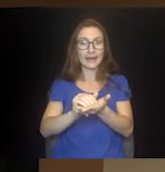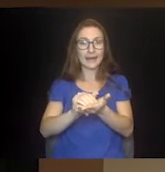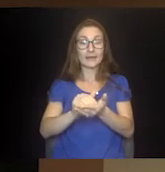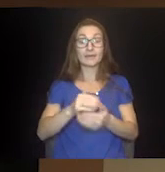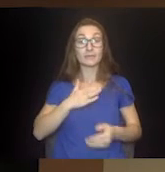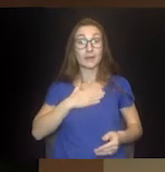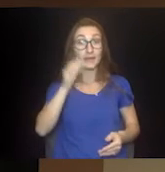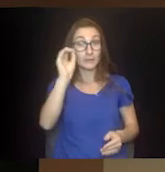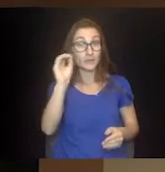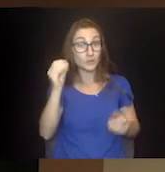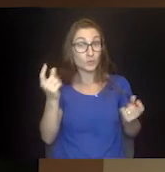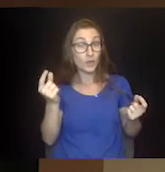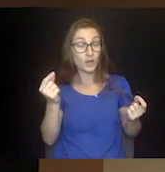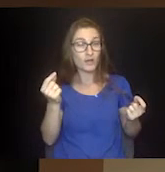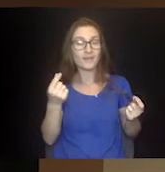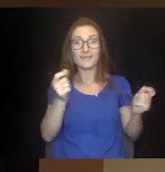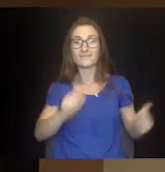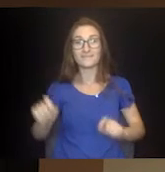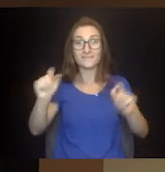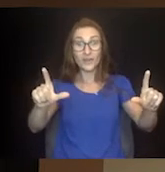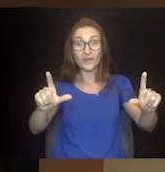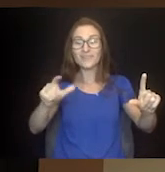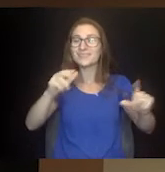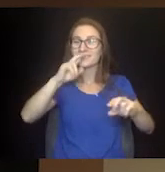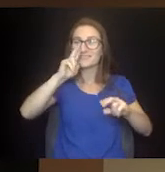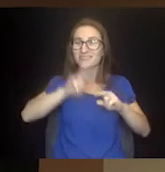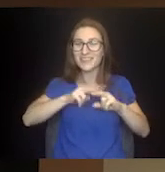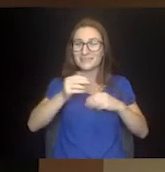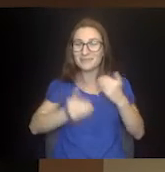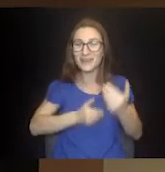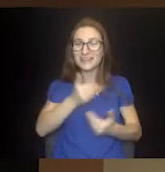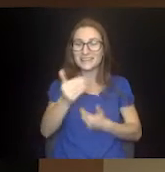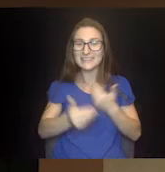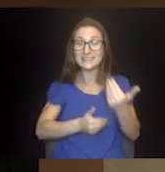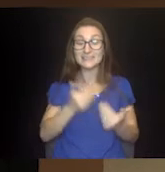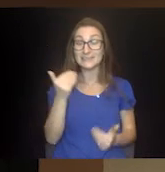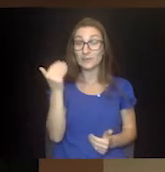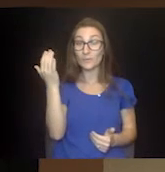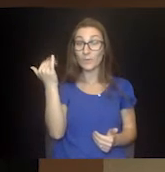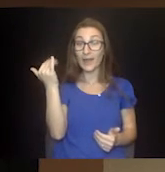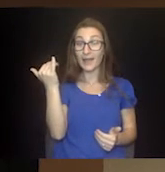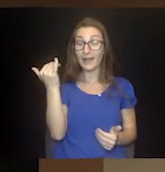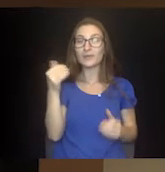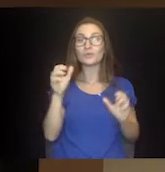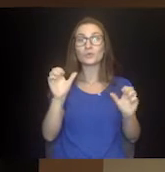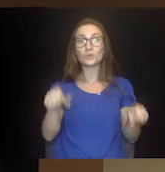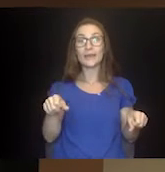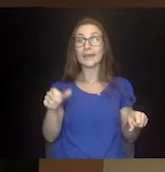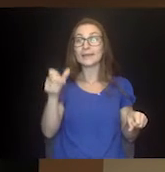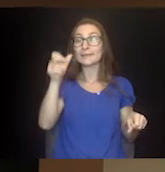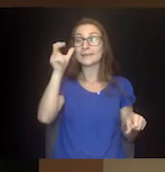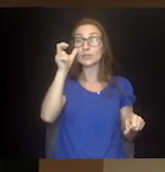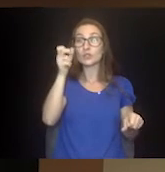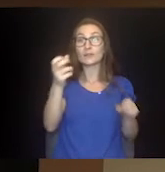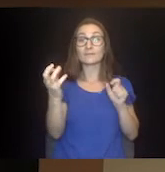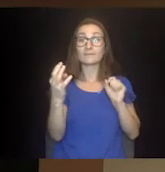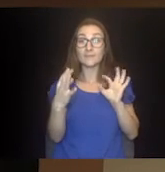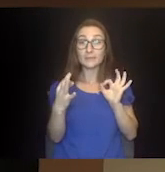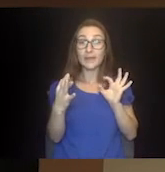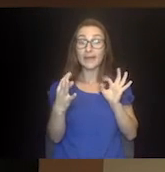and film it again. And in my opinion, vlogs are a really fun process because you get to